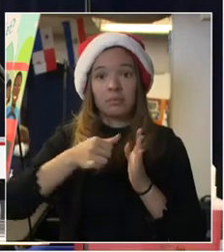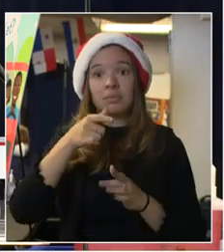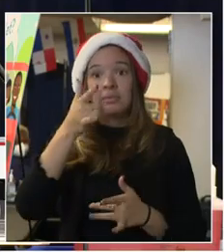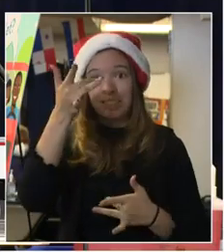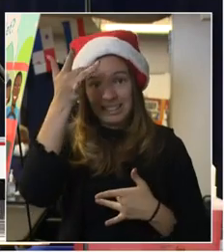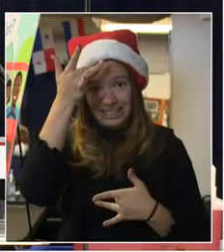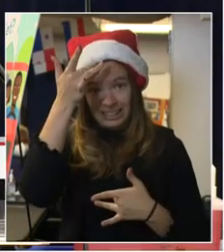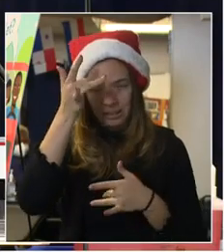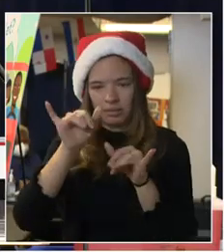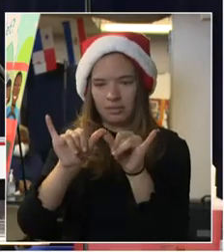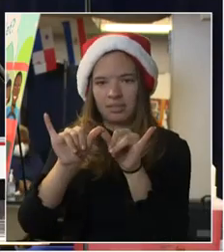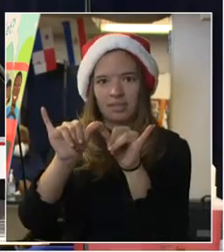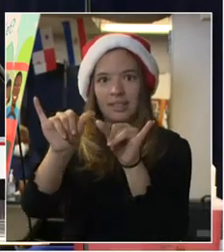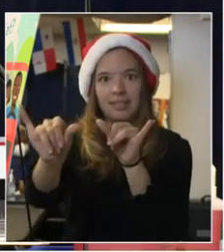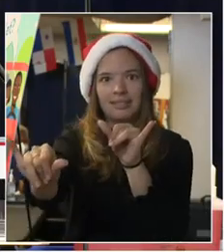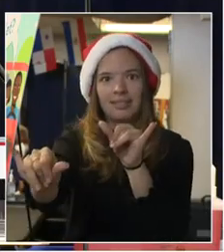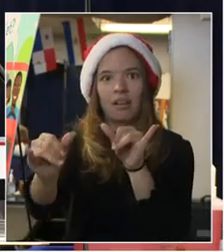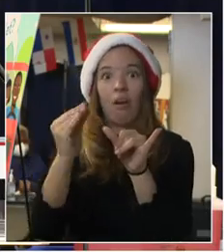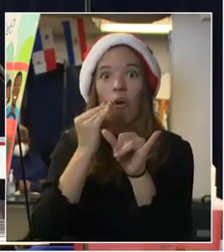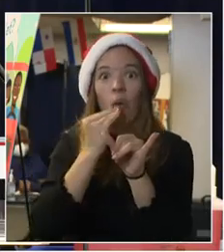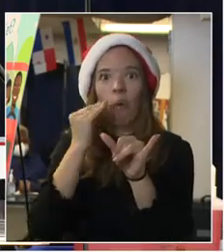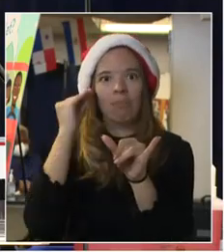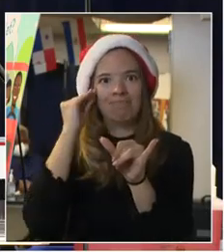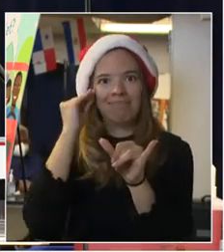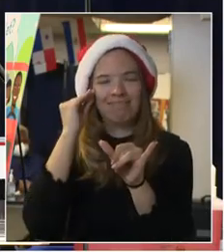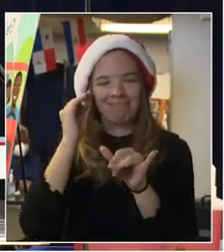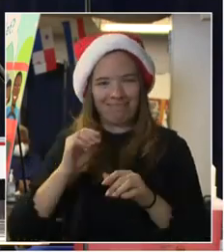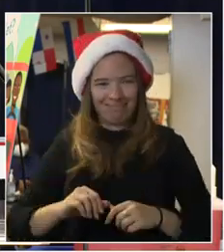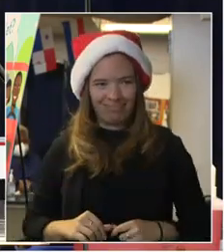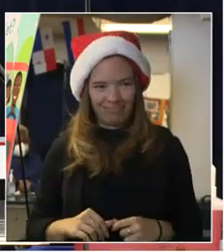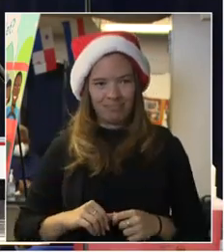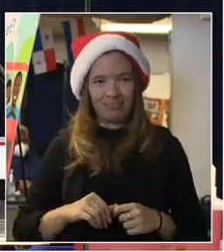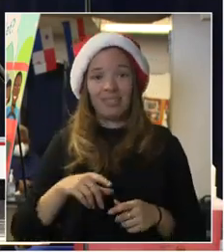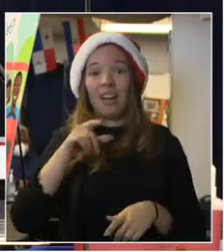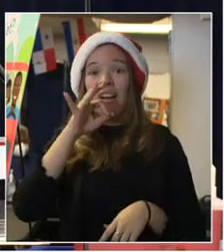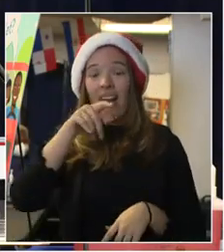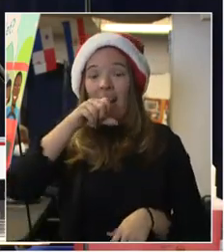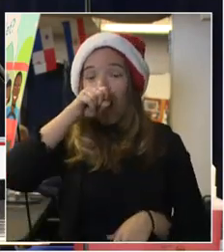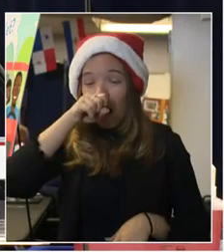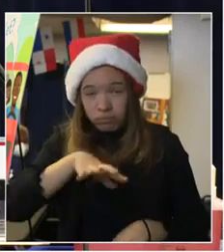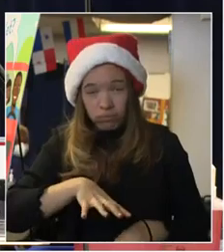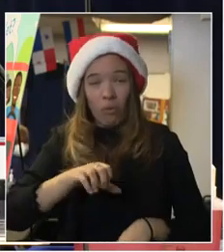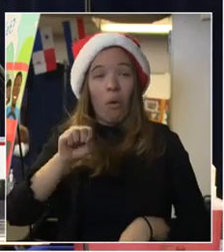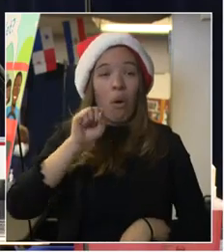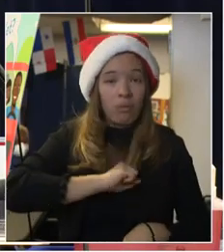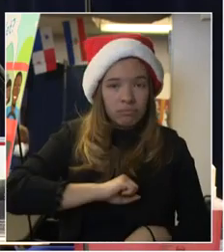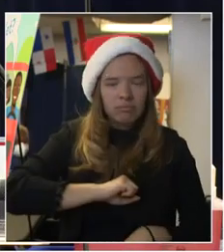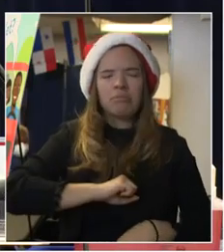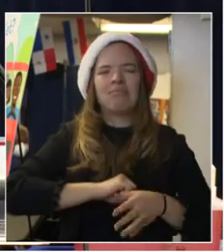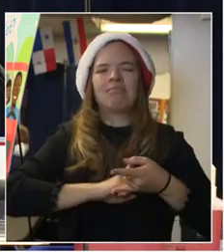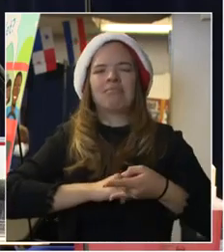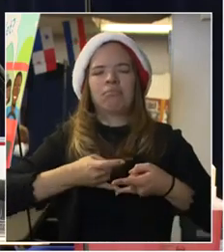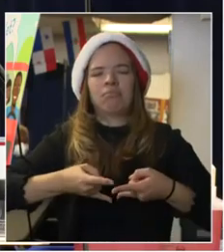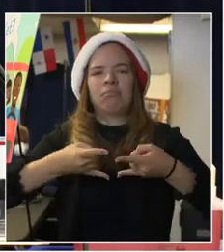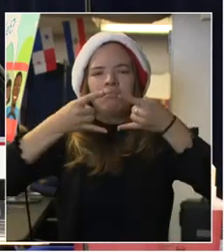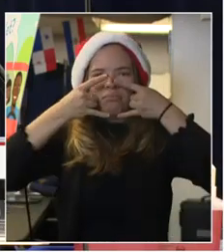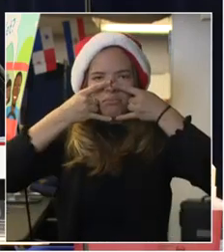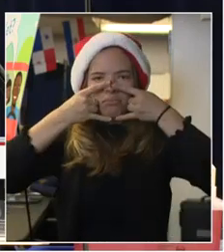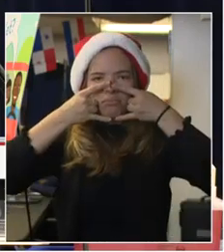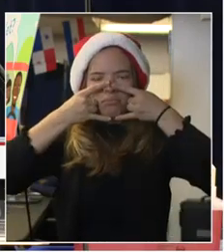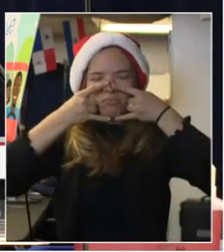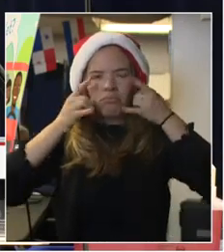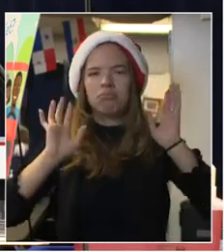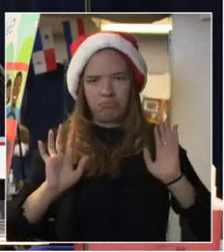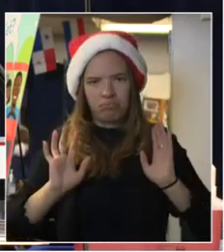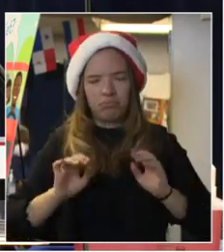of course, cover your mouth when sneezing or coughing if you become symptomatic. And then lastly, let's